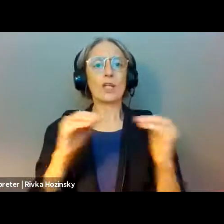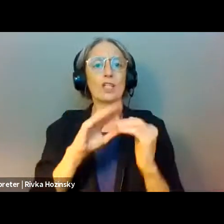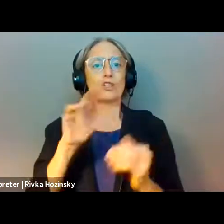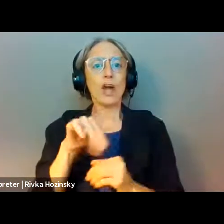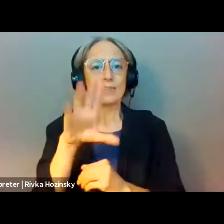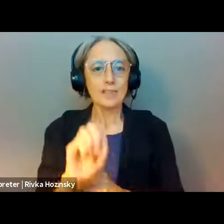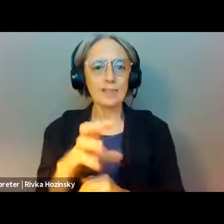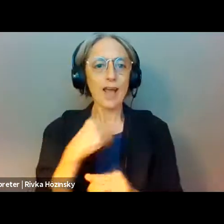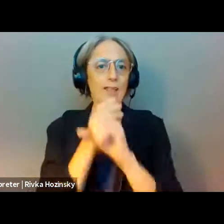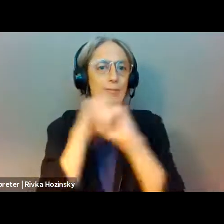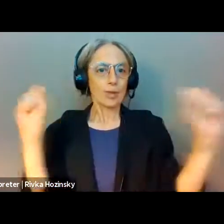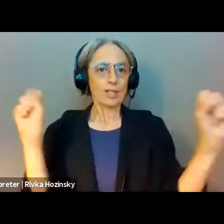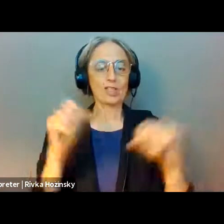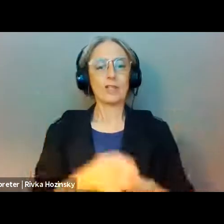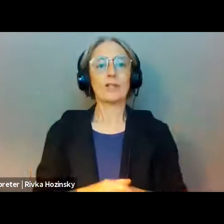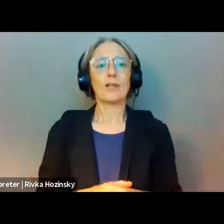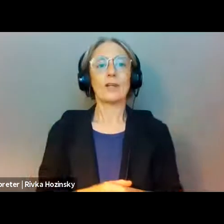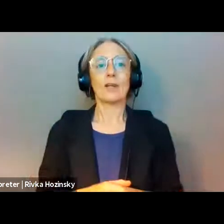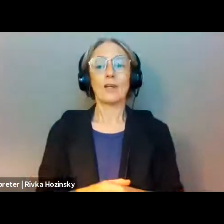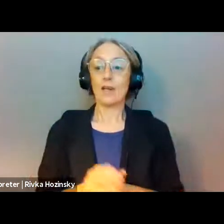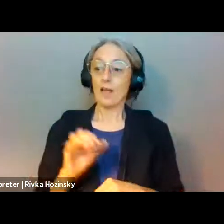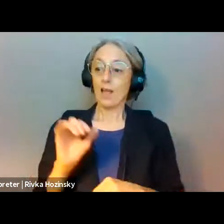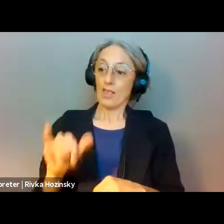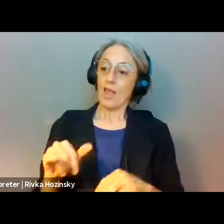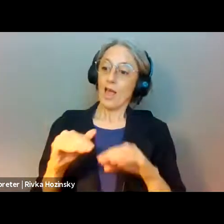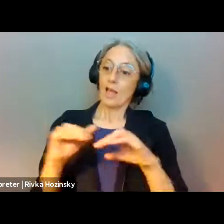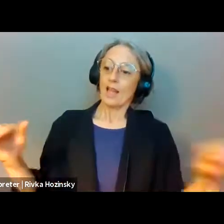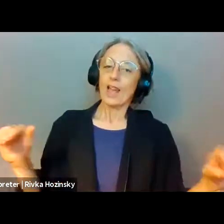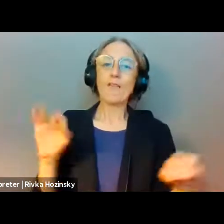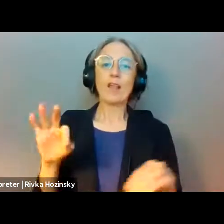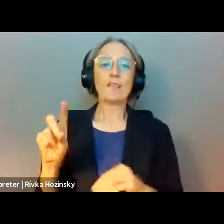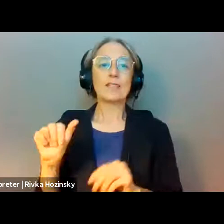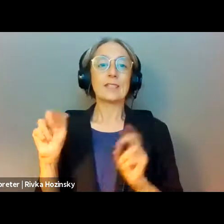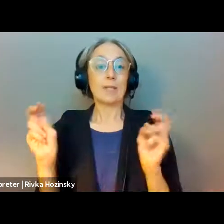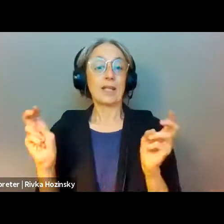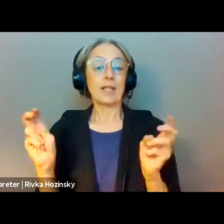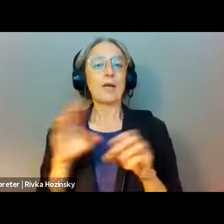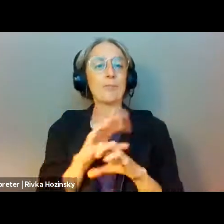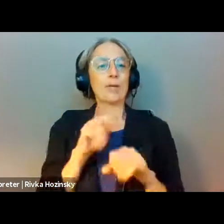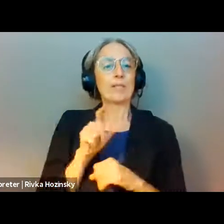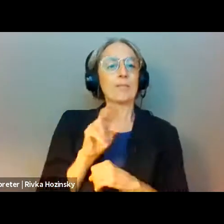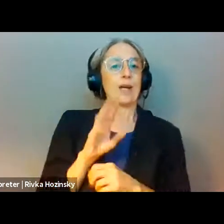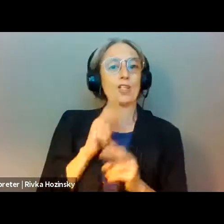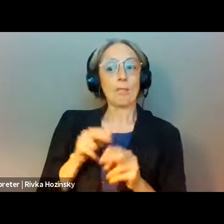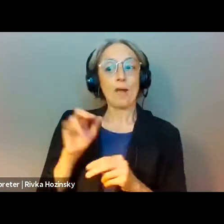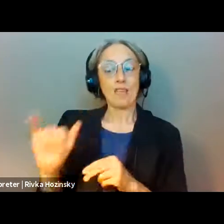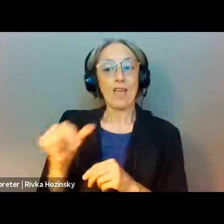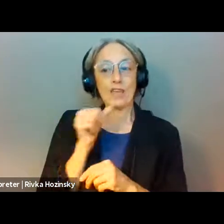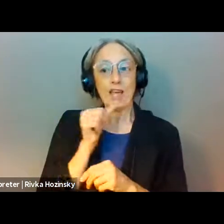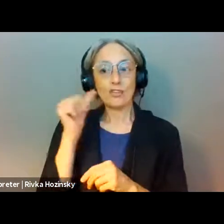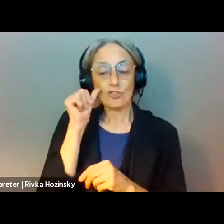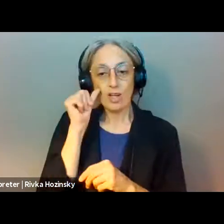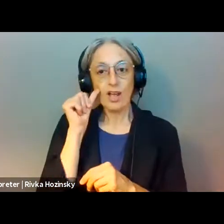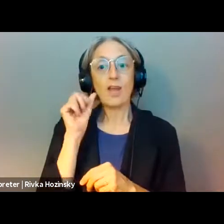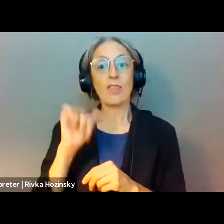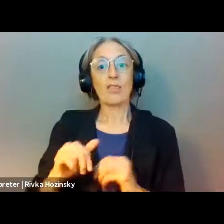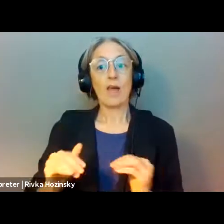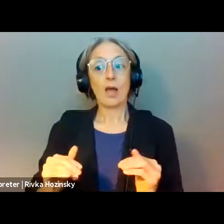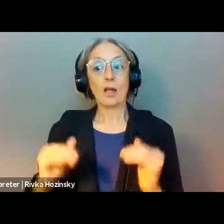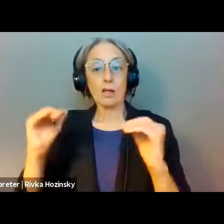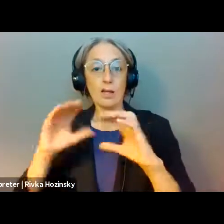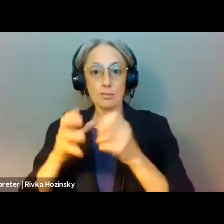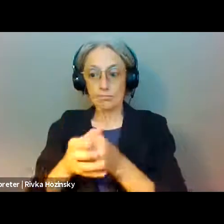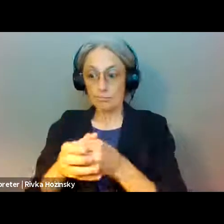level of disability that President Biden named yesterday is a tribute to your continued